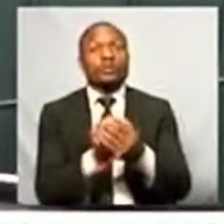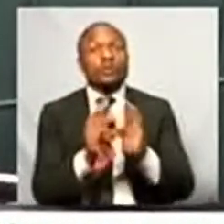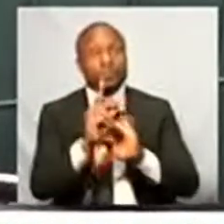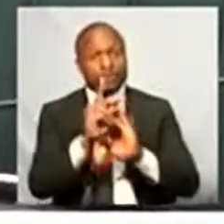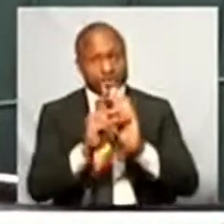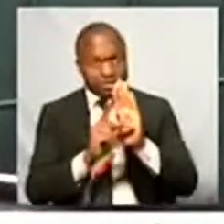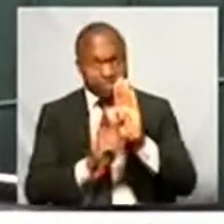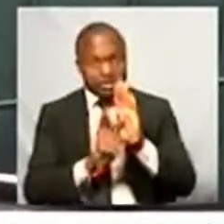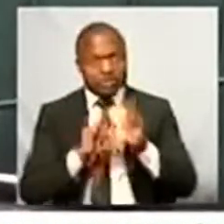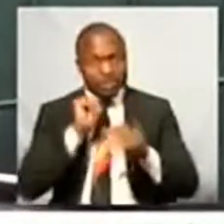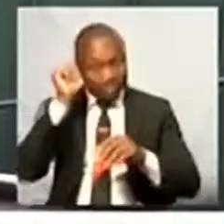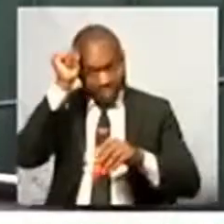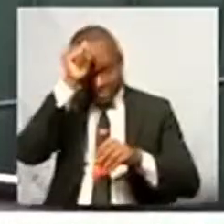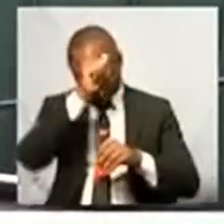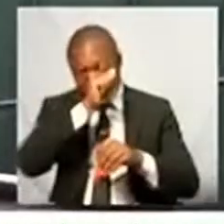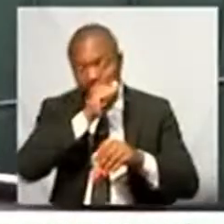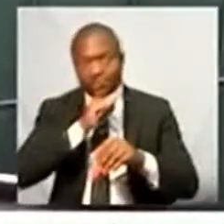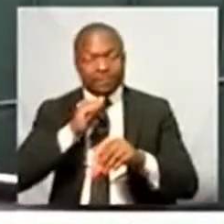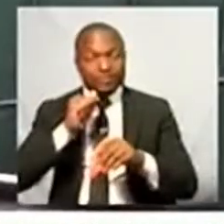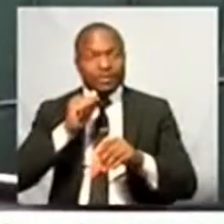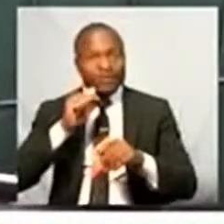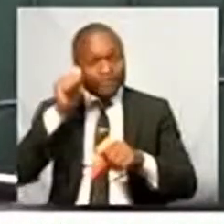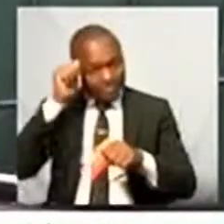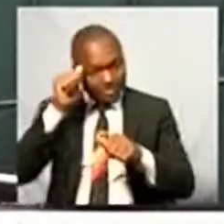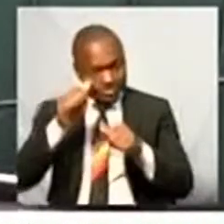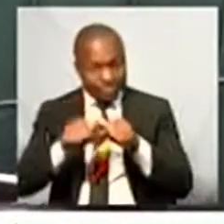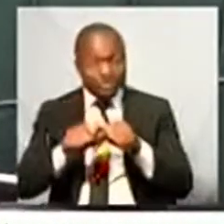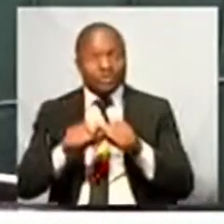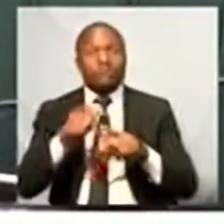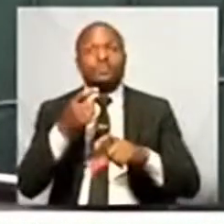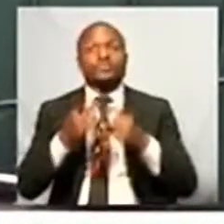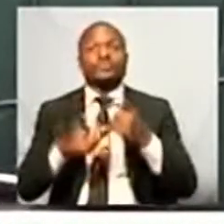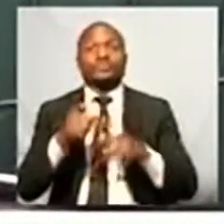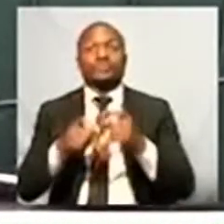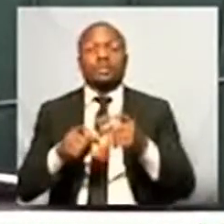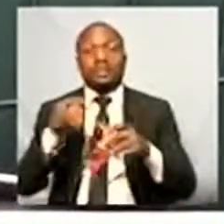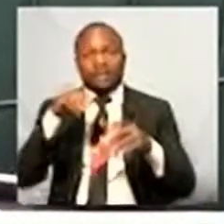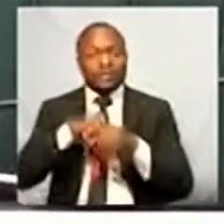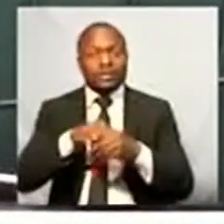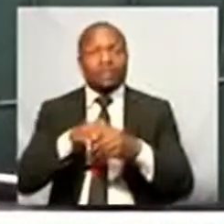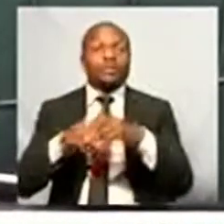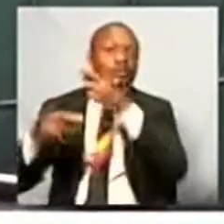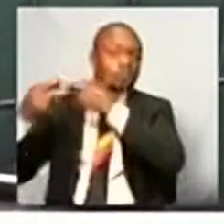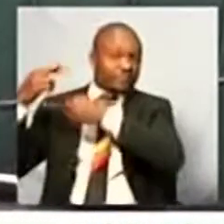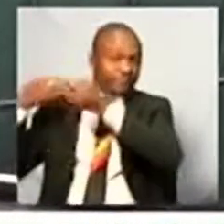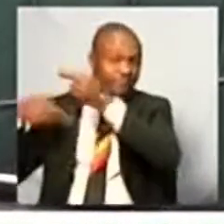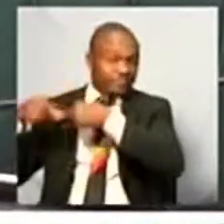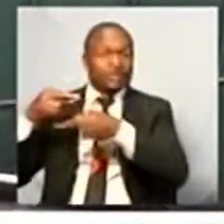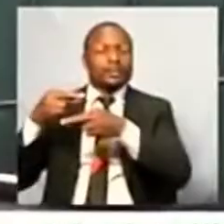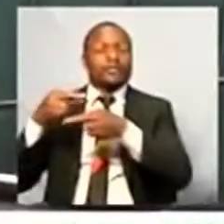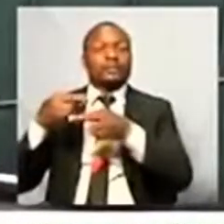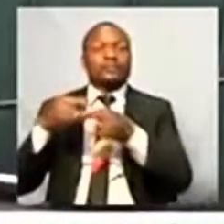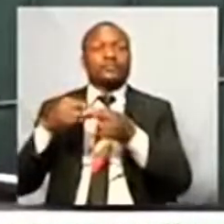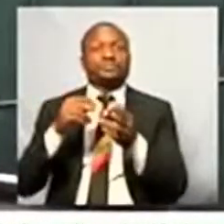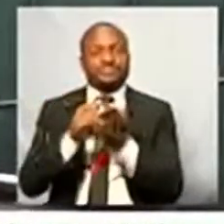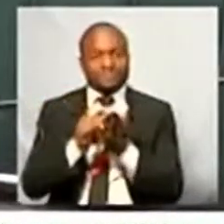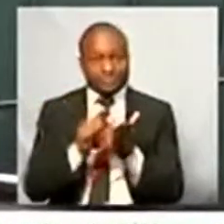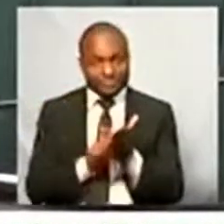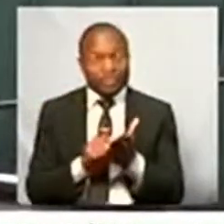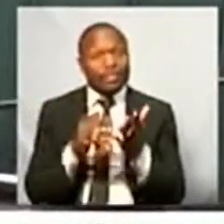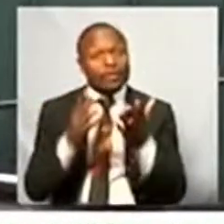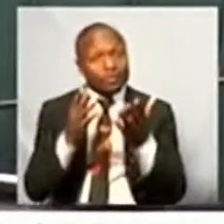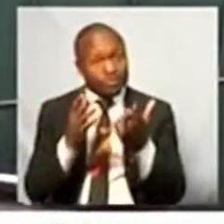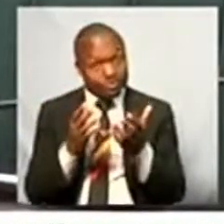Protocol for incorporation into the revised legislation. In conclusion, Madam Speaker, I wish to